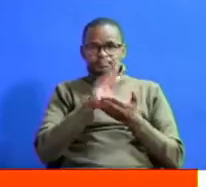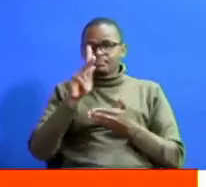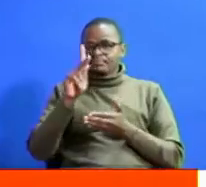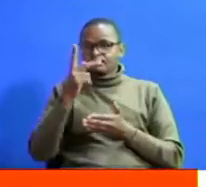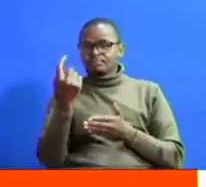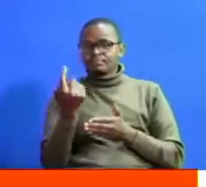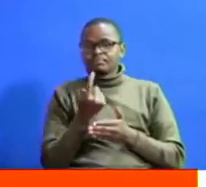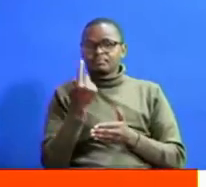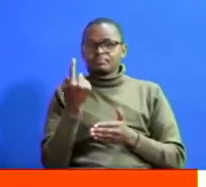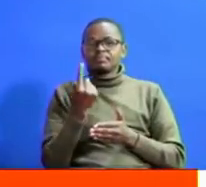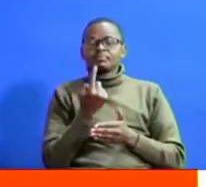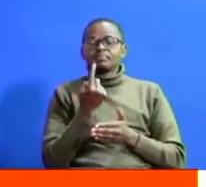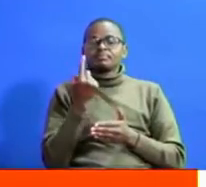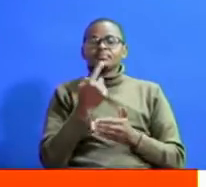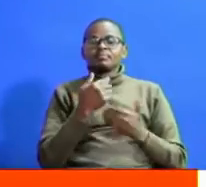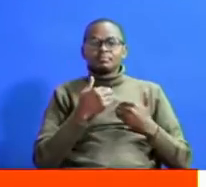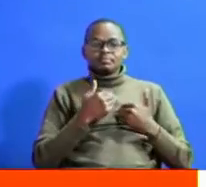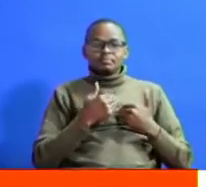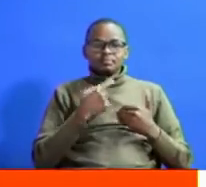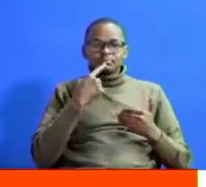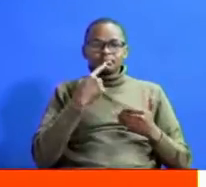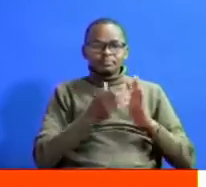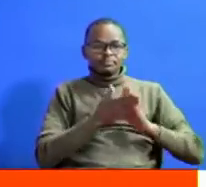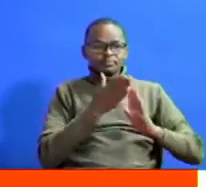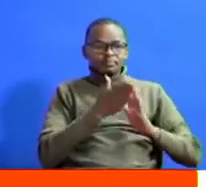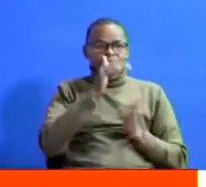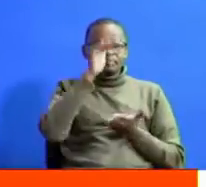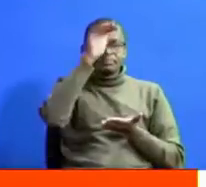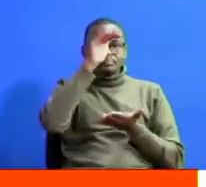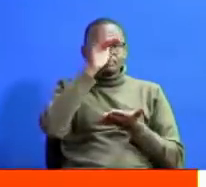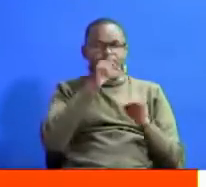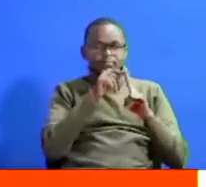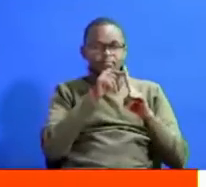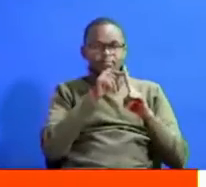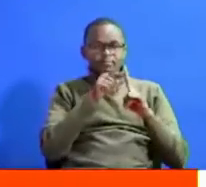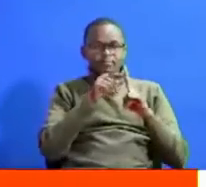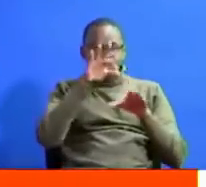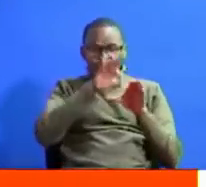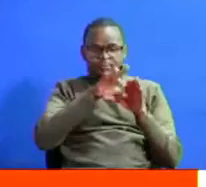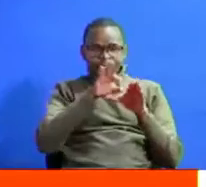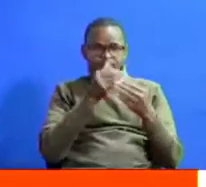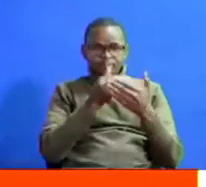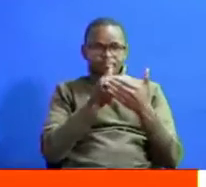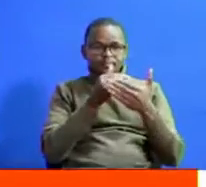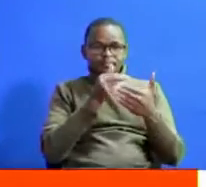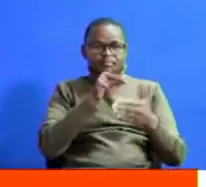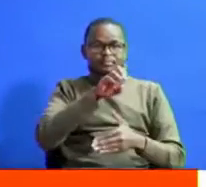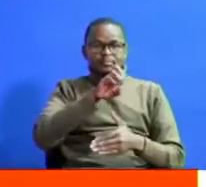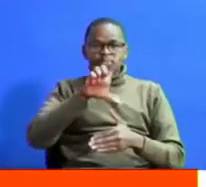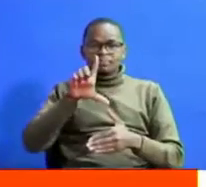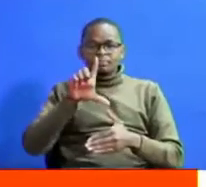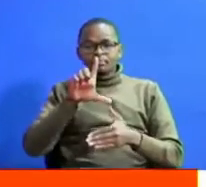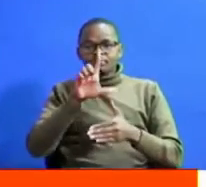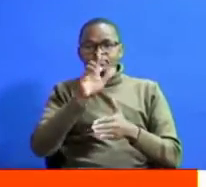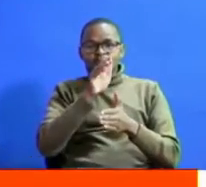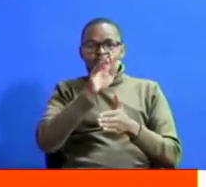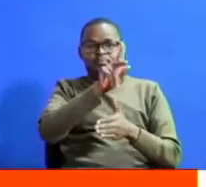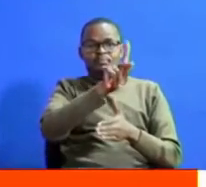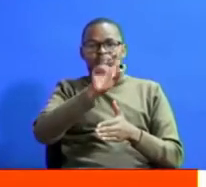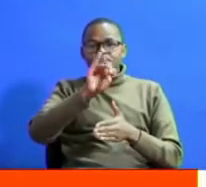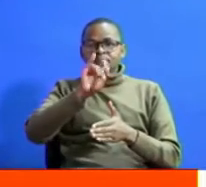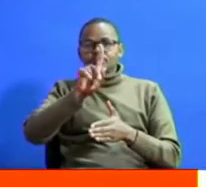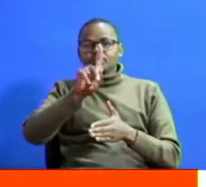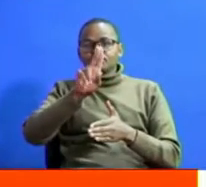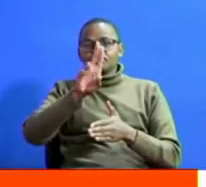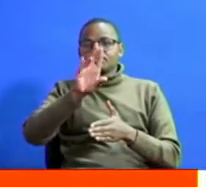Kwanza politicians have claimed the immediate drop attack to coax the electorate before the polls, with Kikuyu MP Kimani